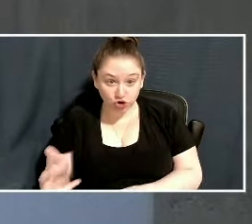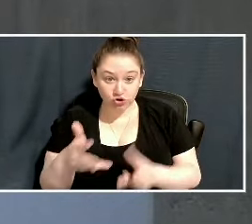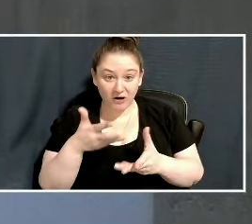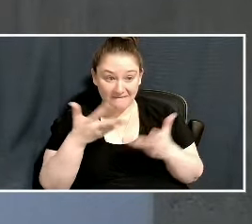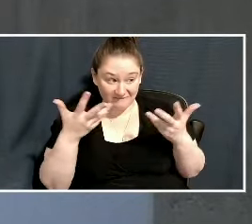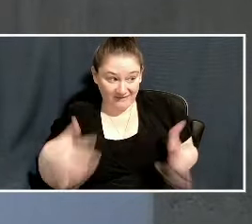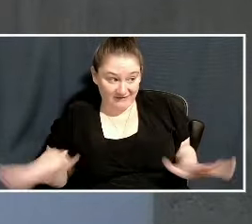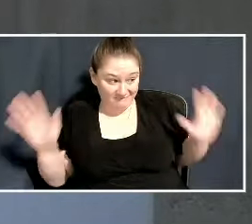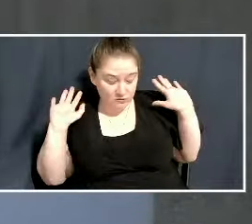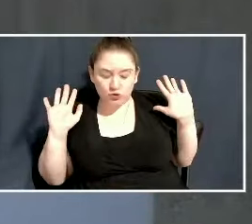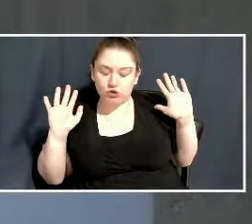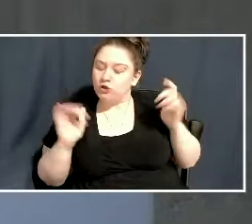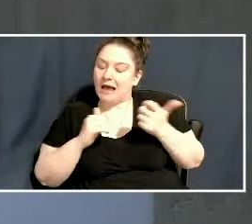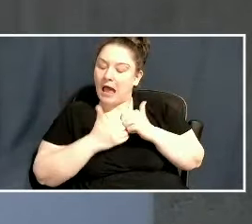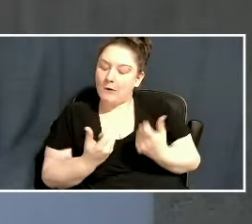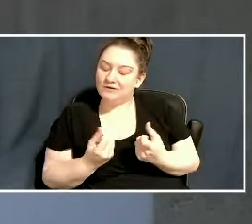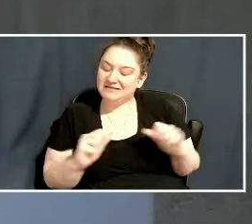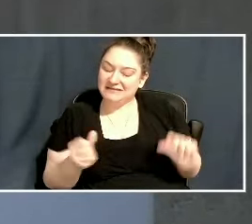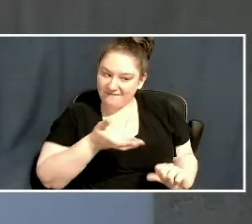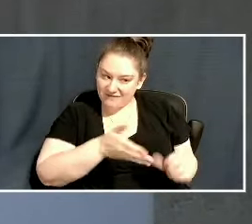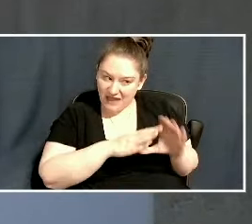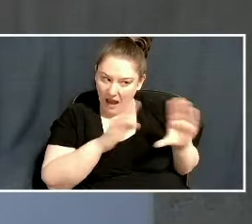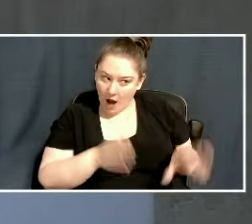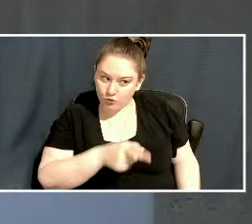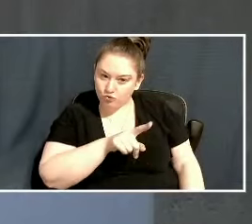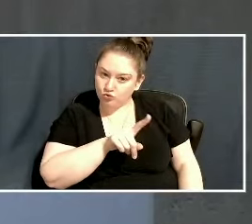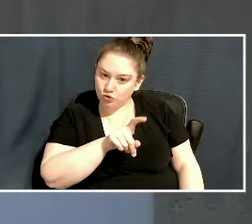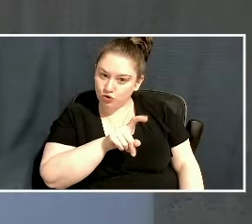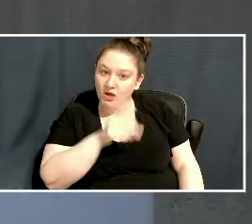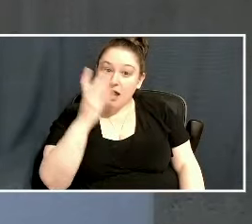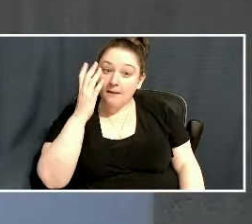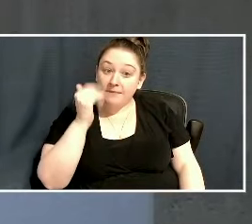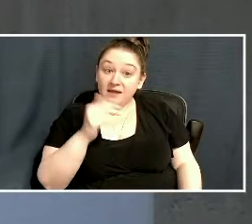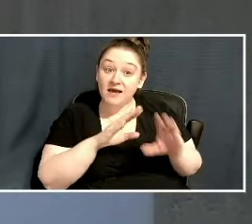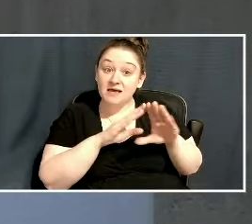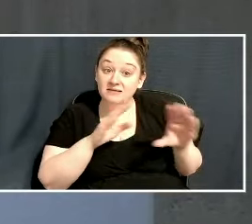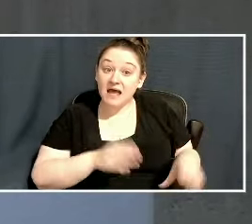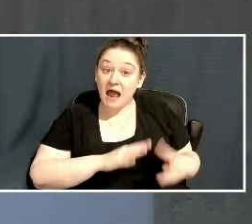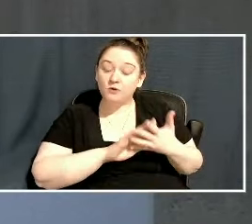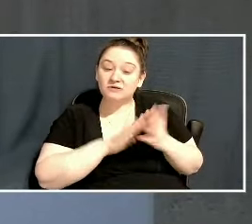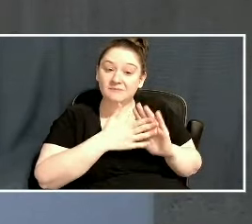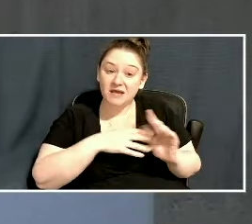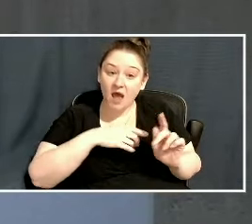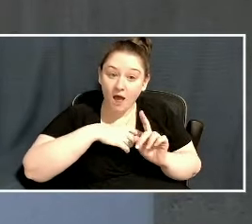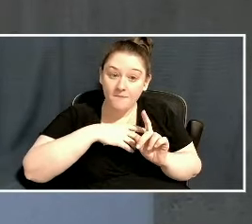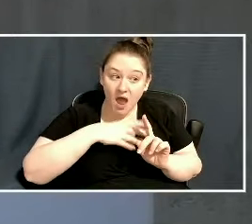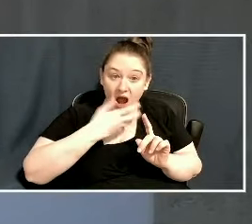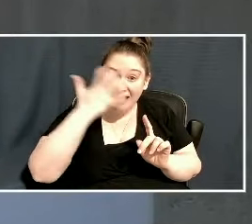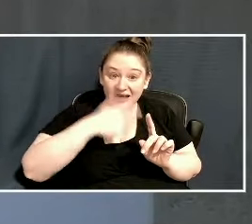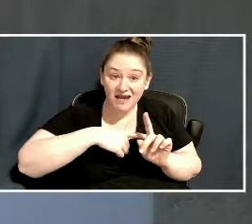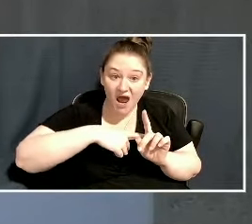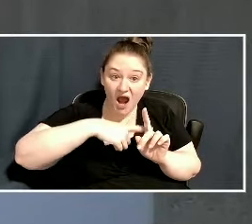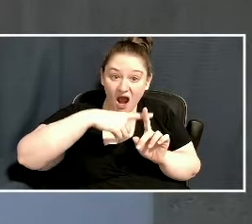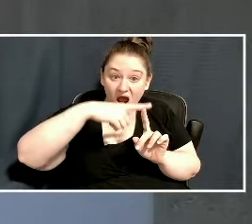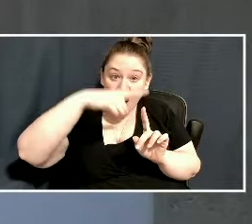the house up to 180 degrees, I guess.